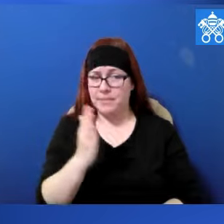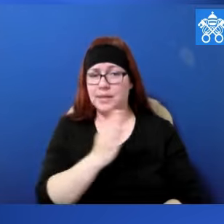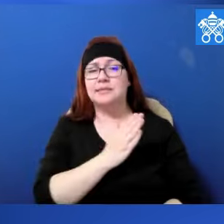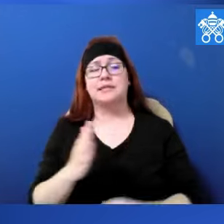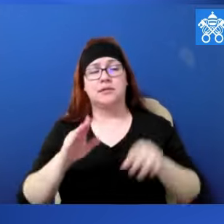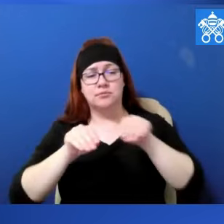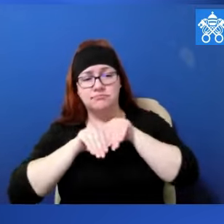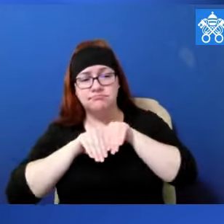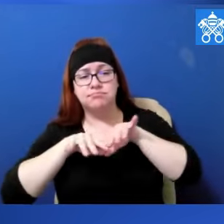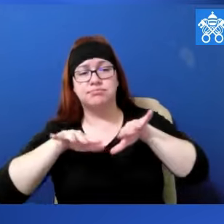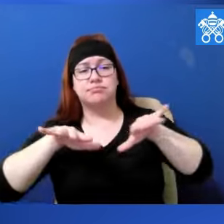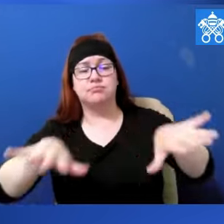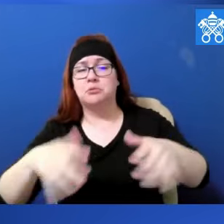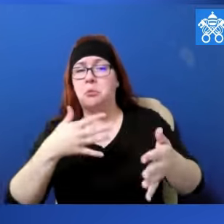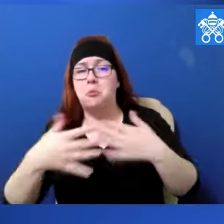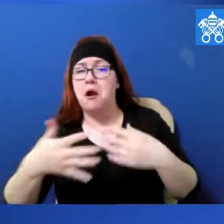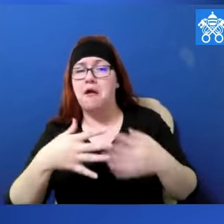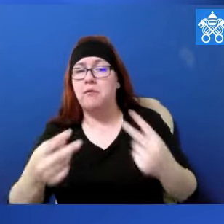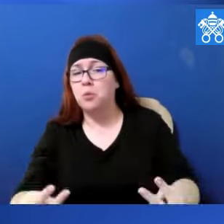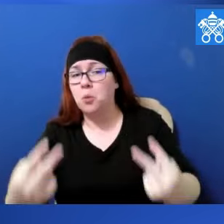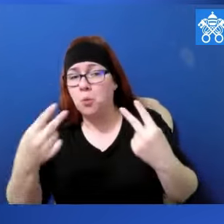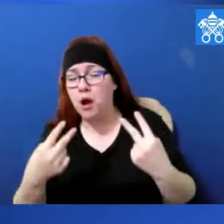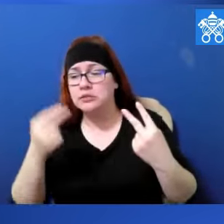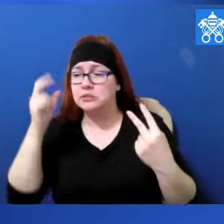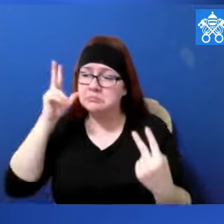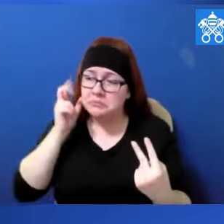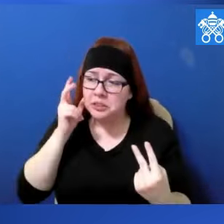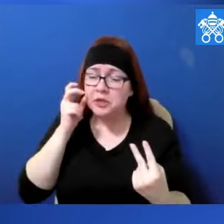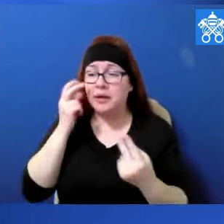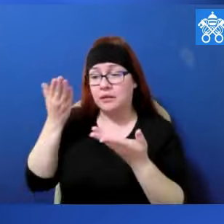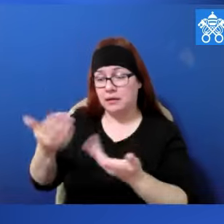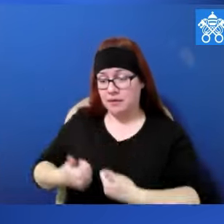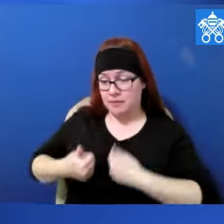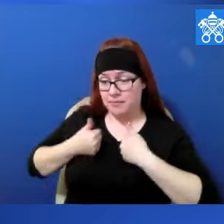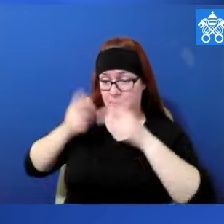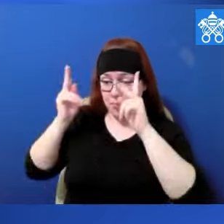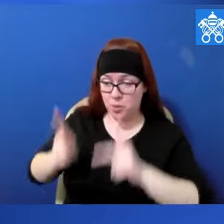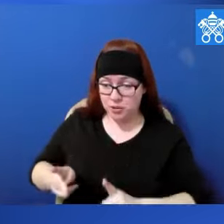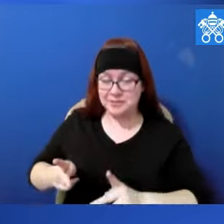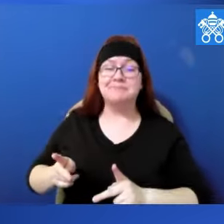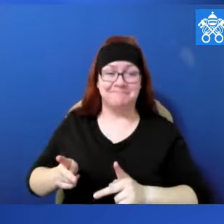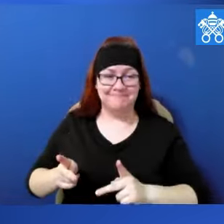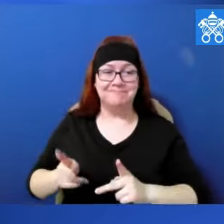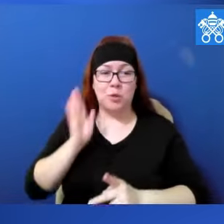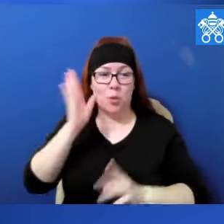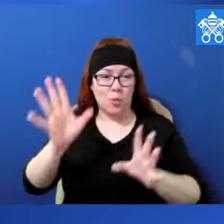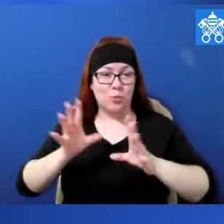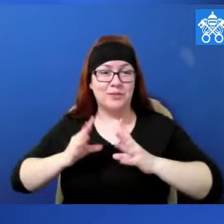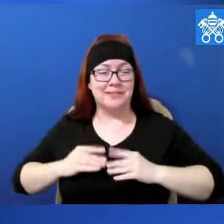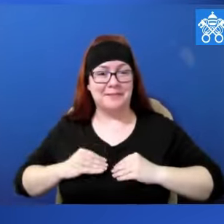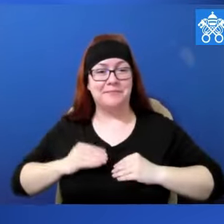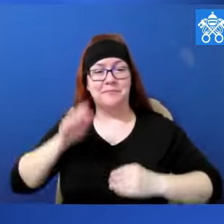also extends to you, wherever you are, watching this broadcast, listening to this